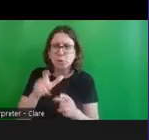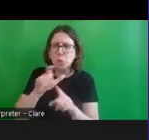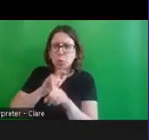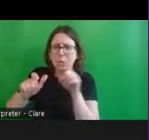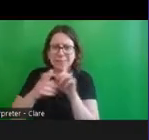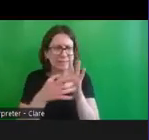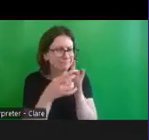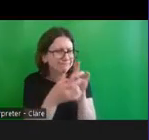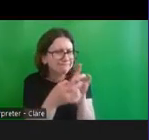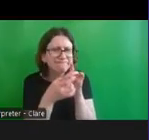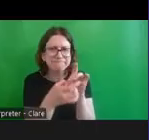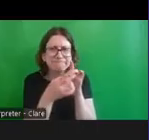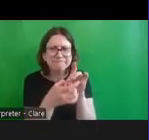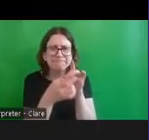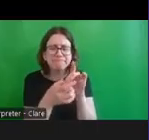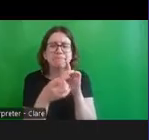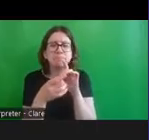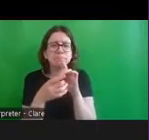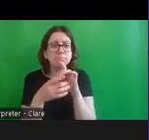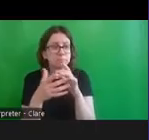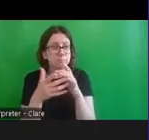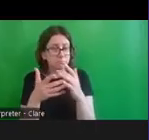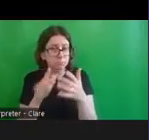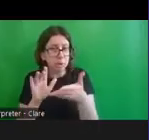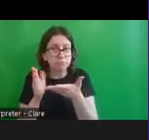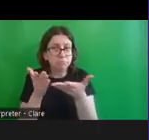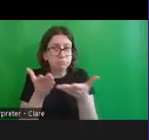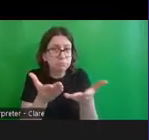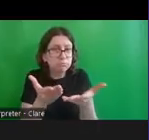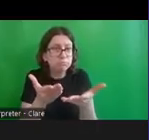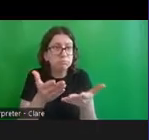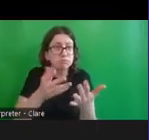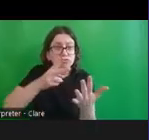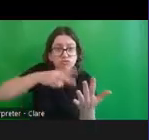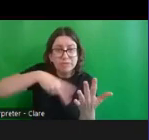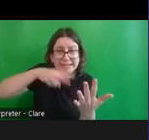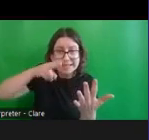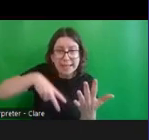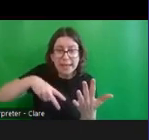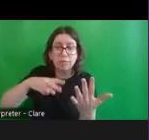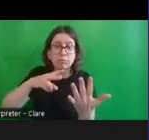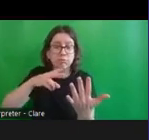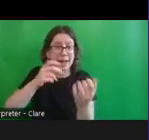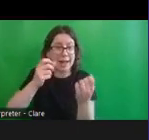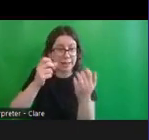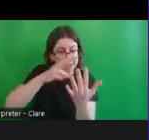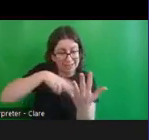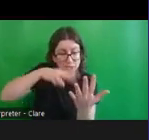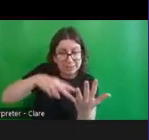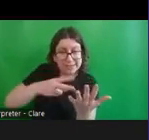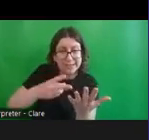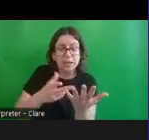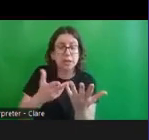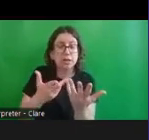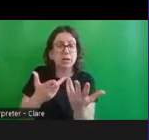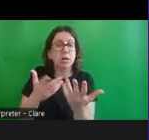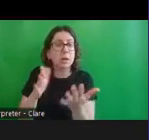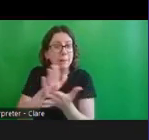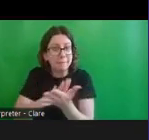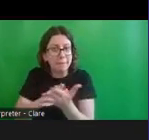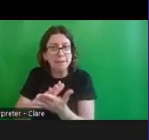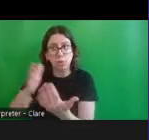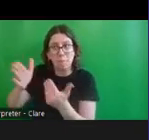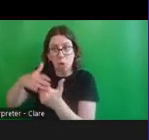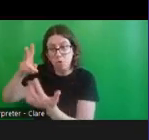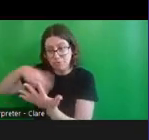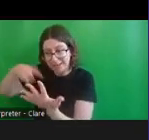we position reading and literacy, actually confidence to engage in a whole array of community and cultural settings increases.